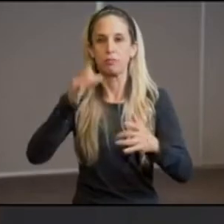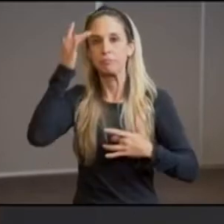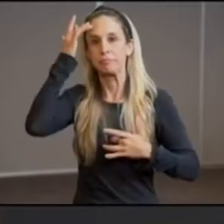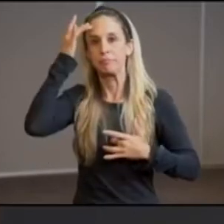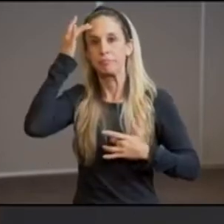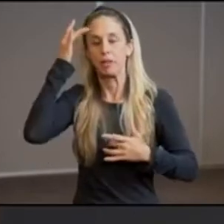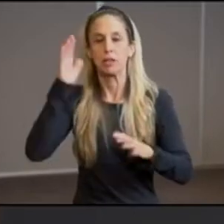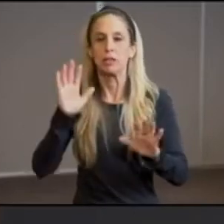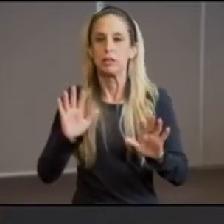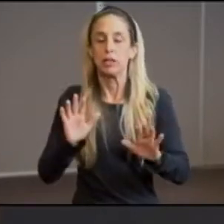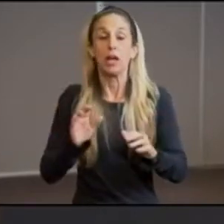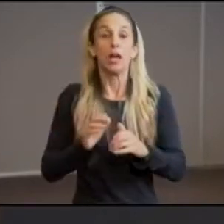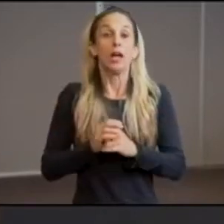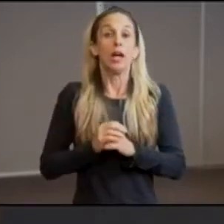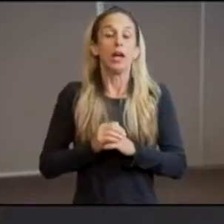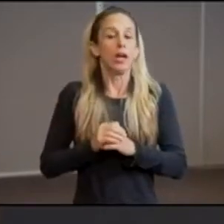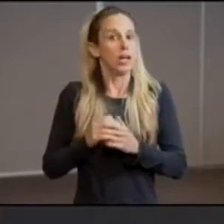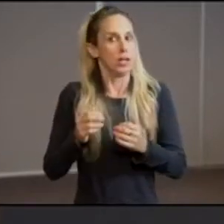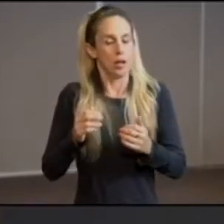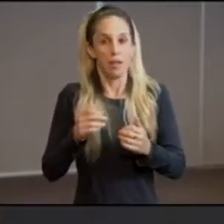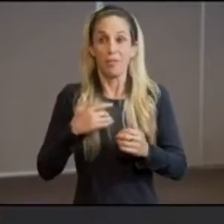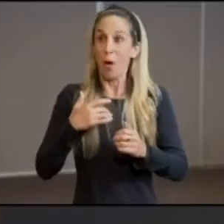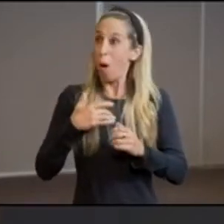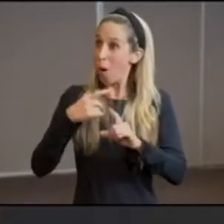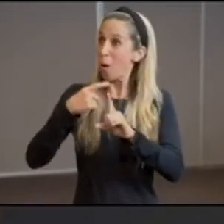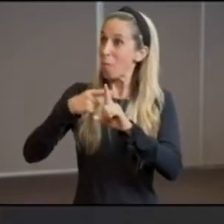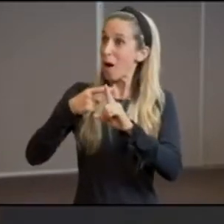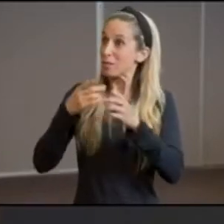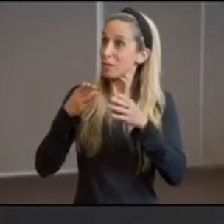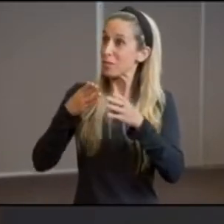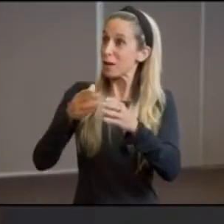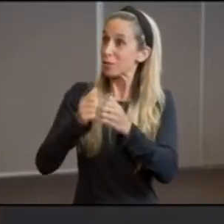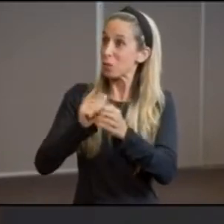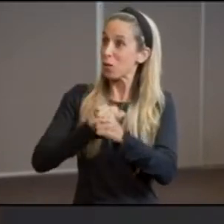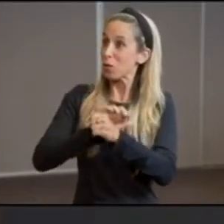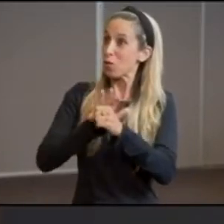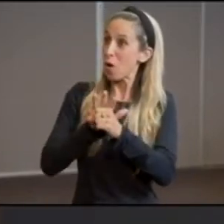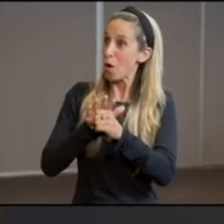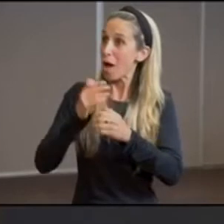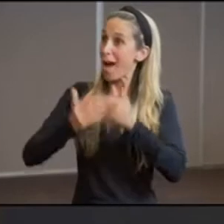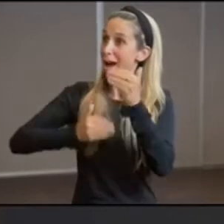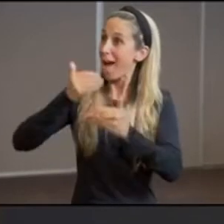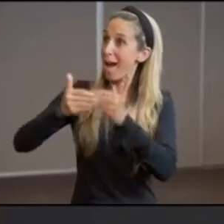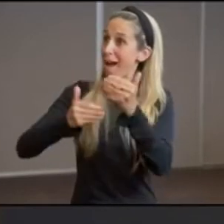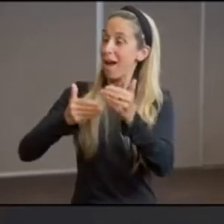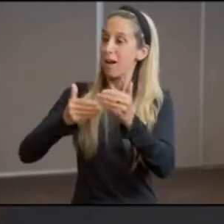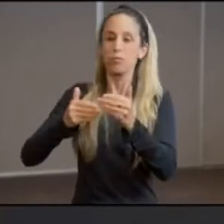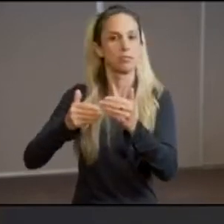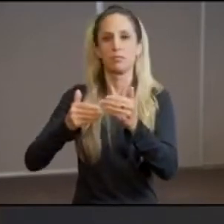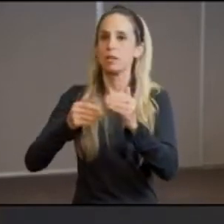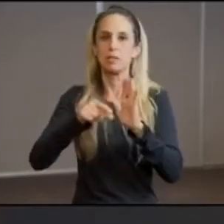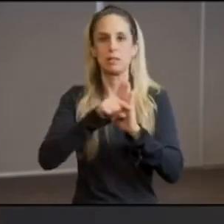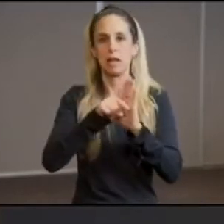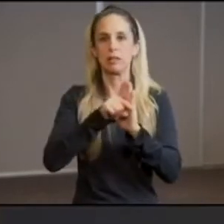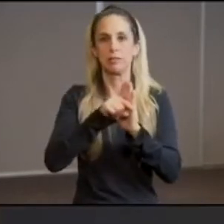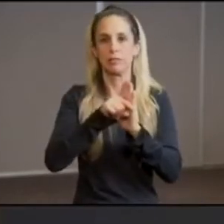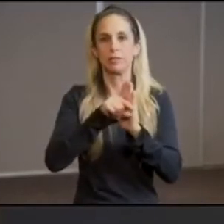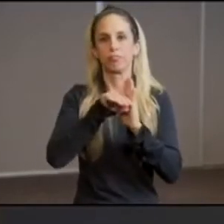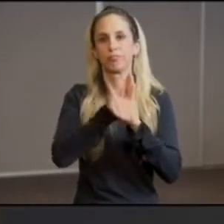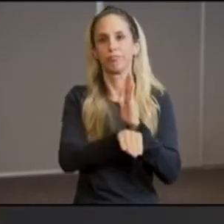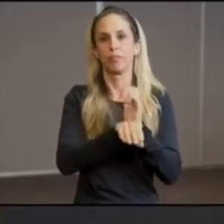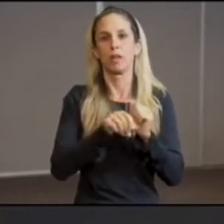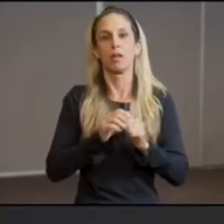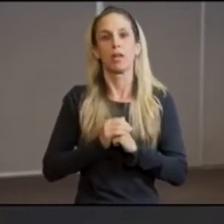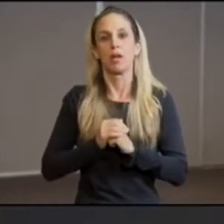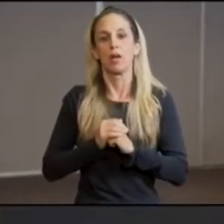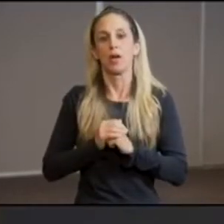idea that we're moving in a positive direction with the disease. We're going in a negative direction. But there's the recognition